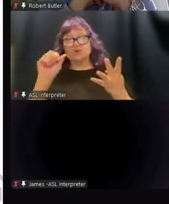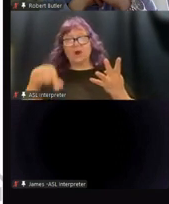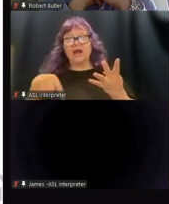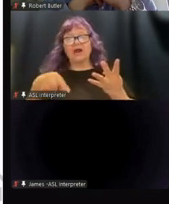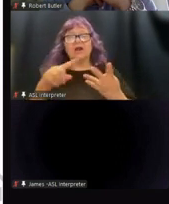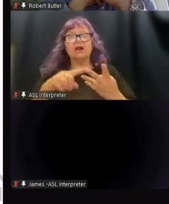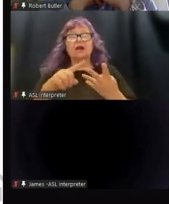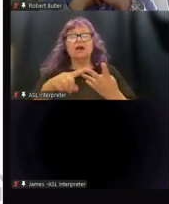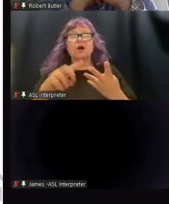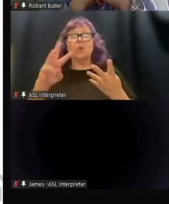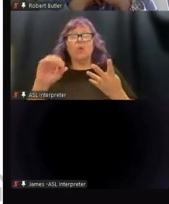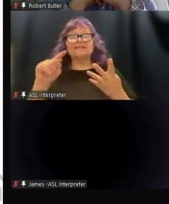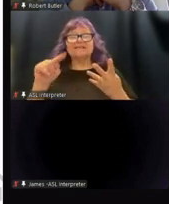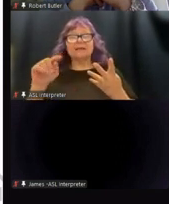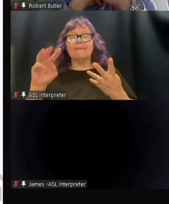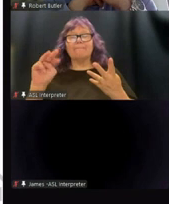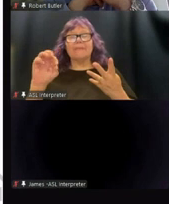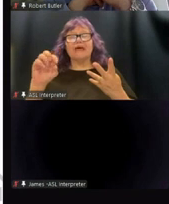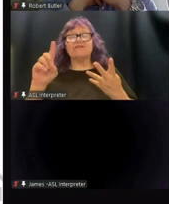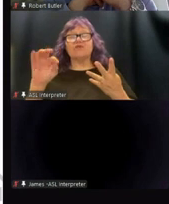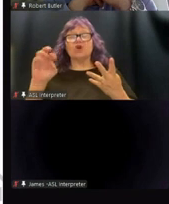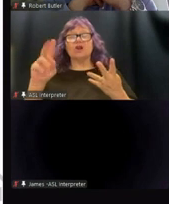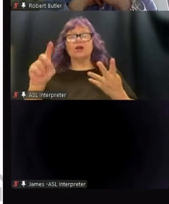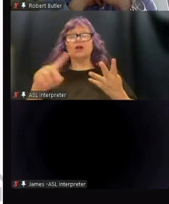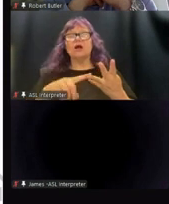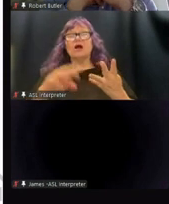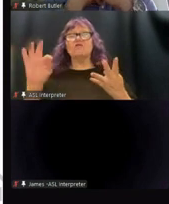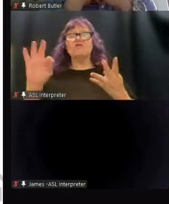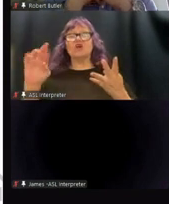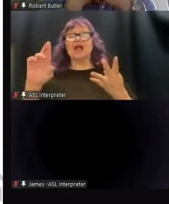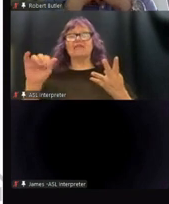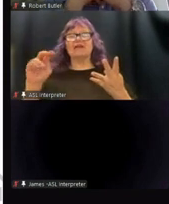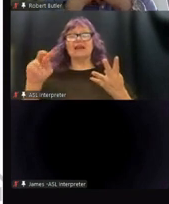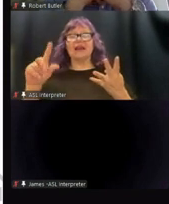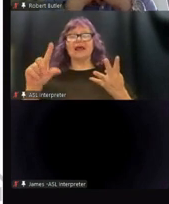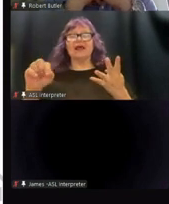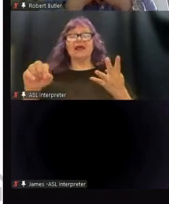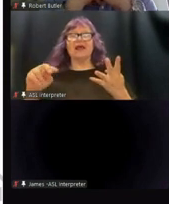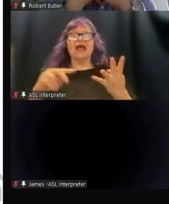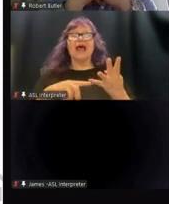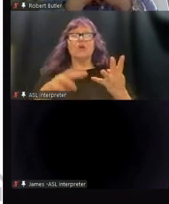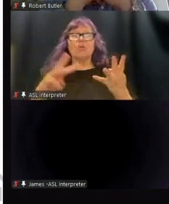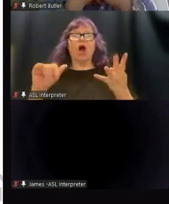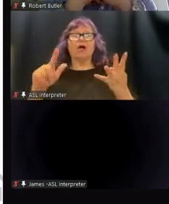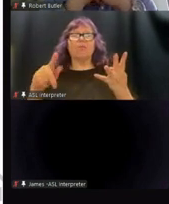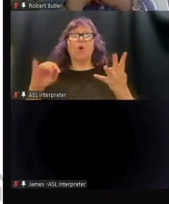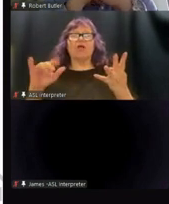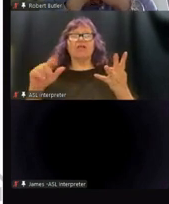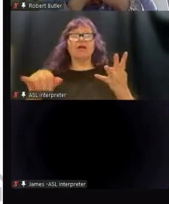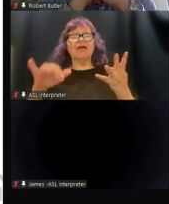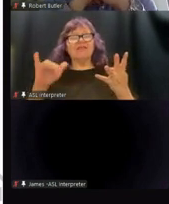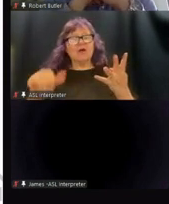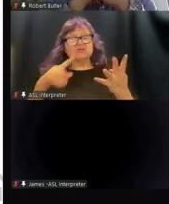and Walpole. Those decisions were largely driven by feedback directly from riders with